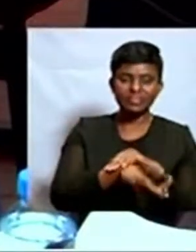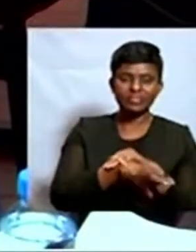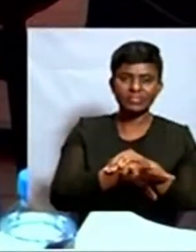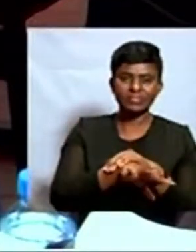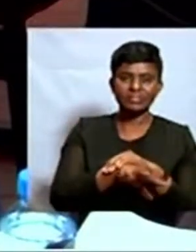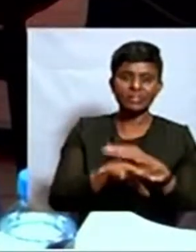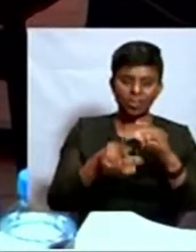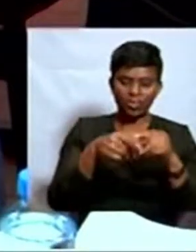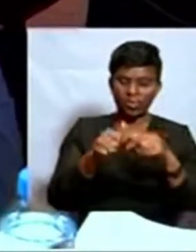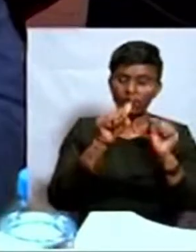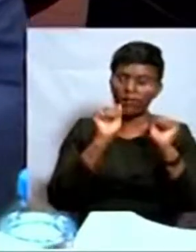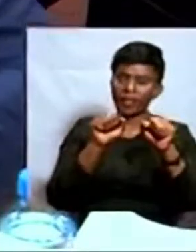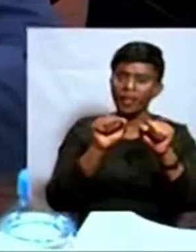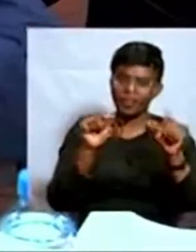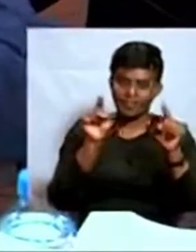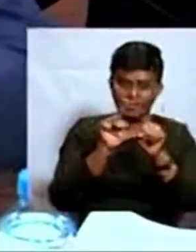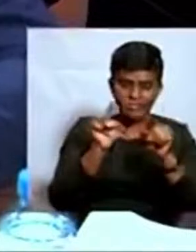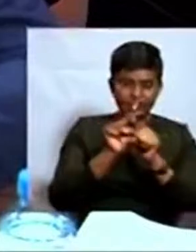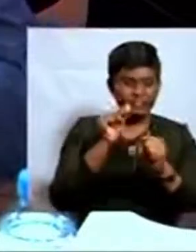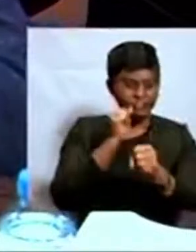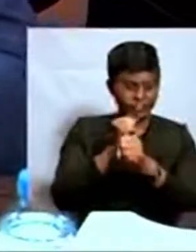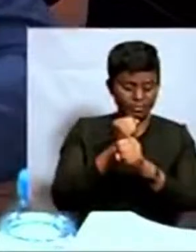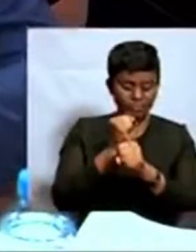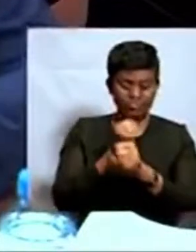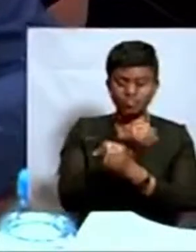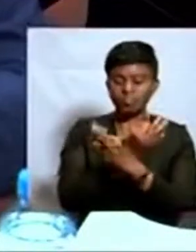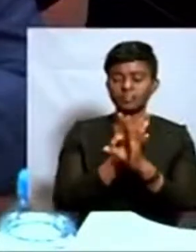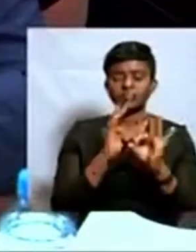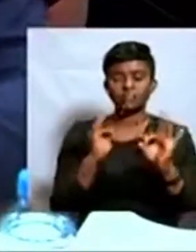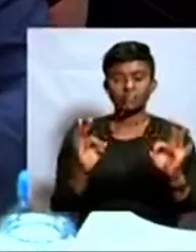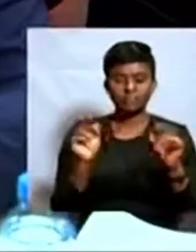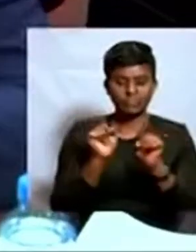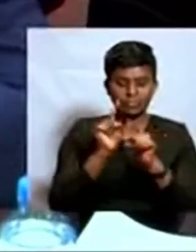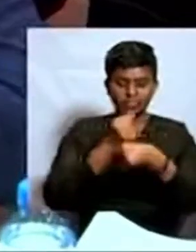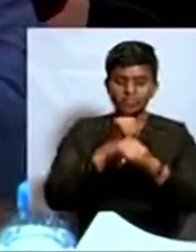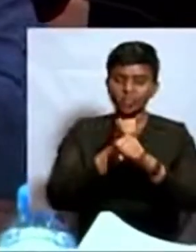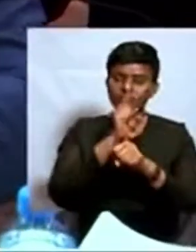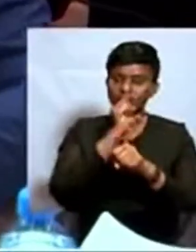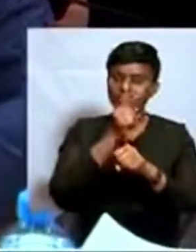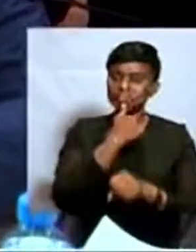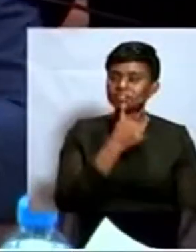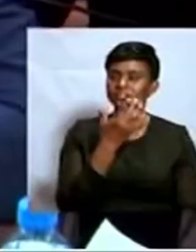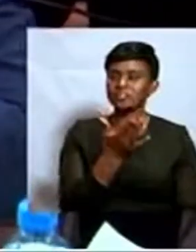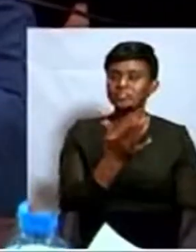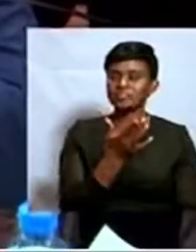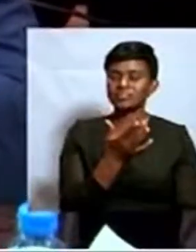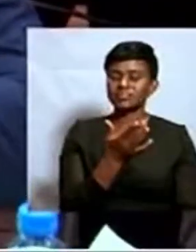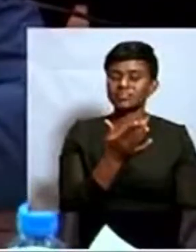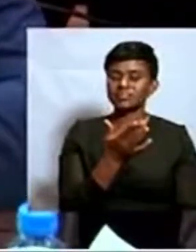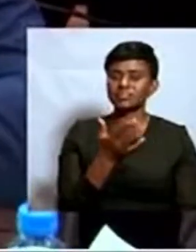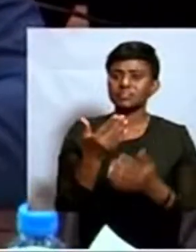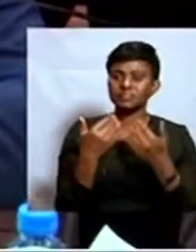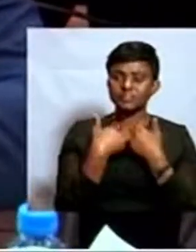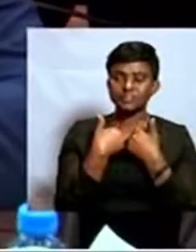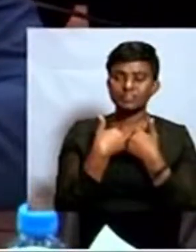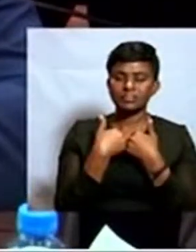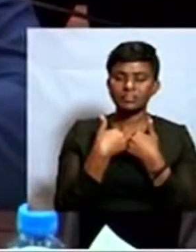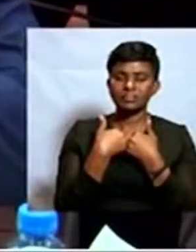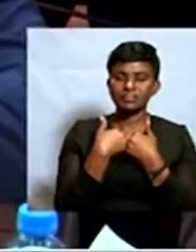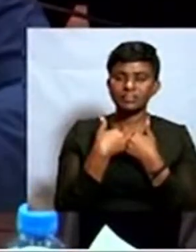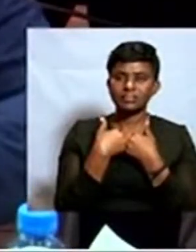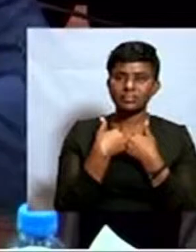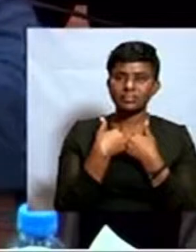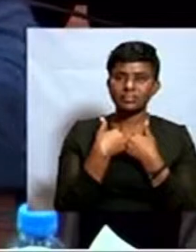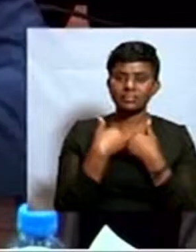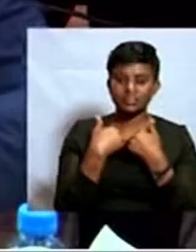Are they able to operate freely and making sure that they are,